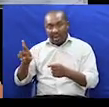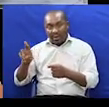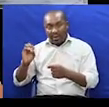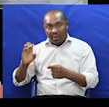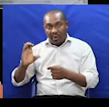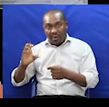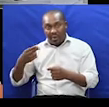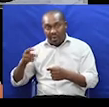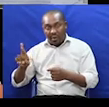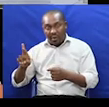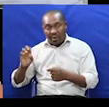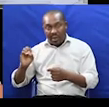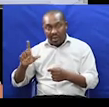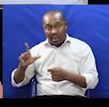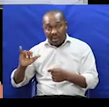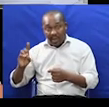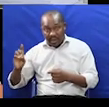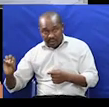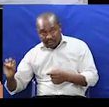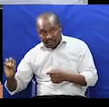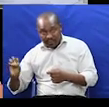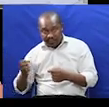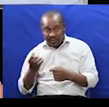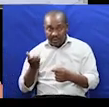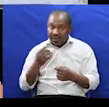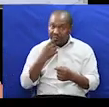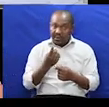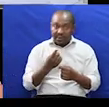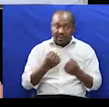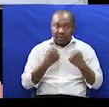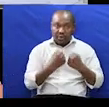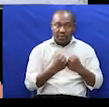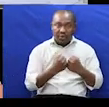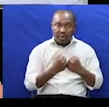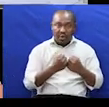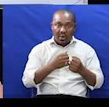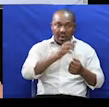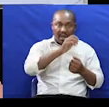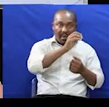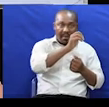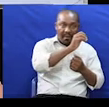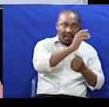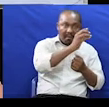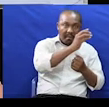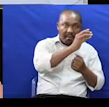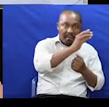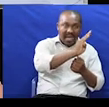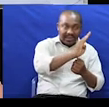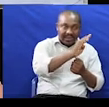acid. This is what we call the strong acid. This is what we call a strong base. So in case